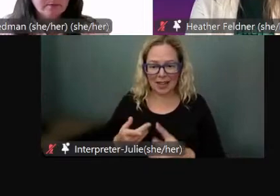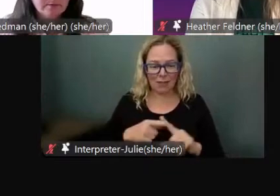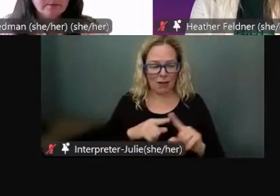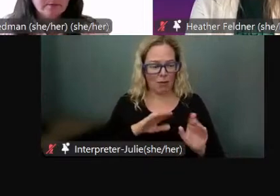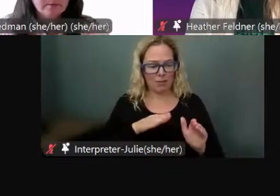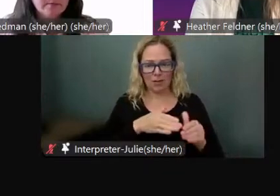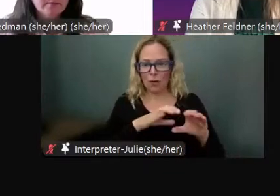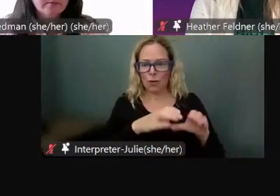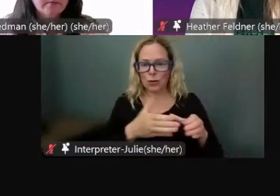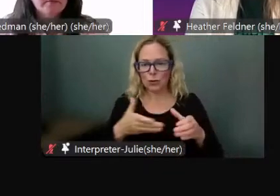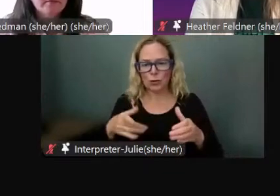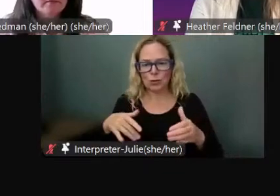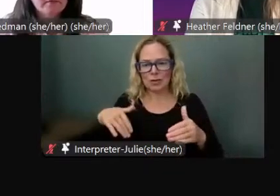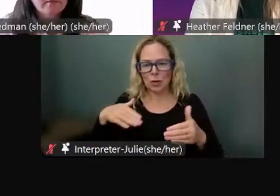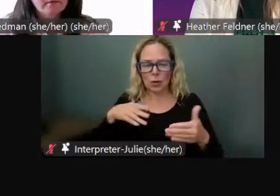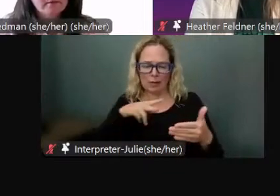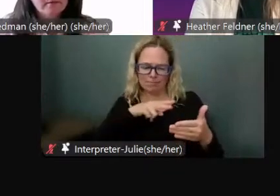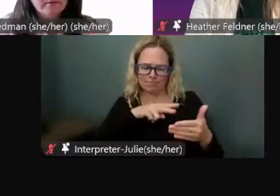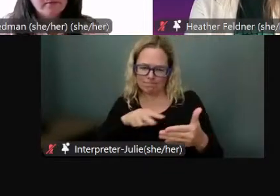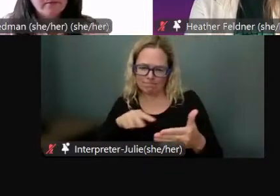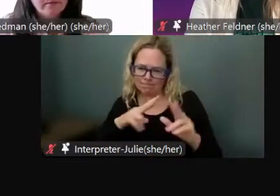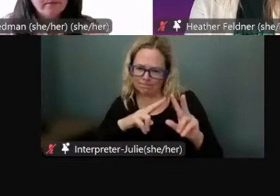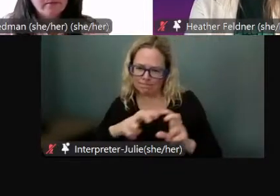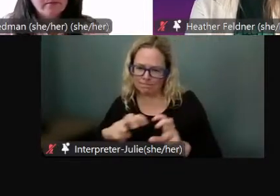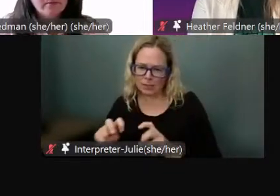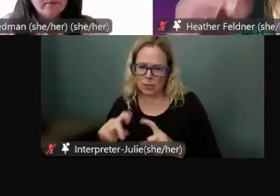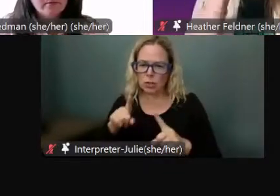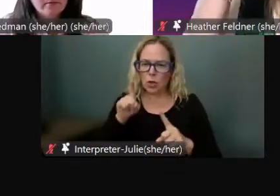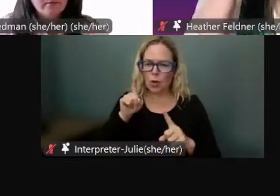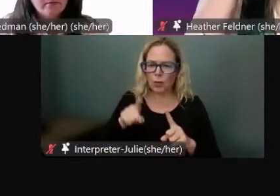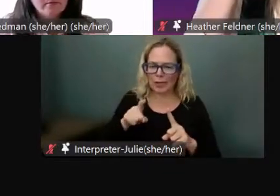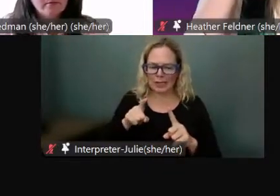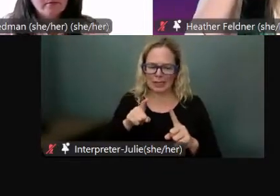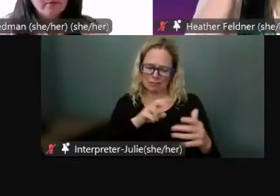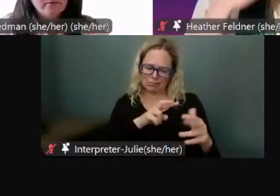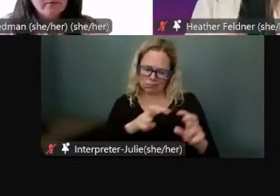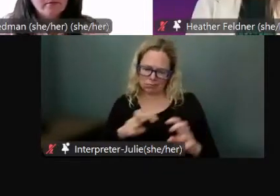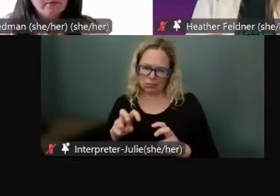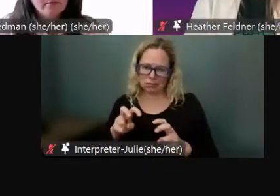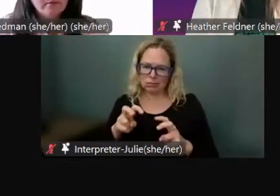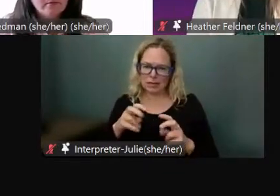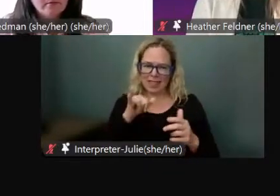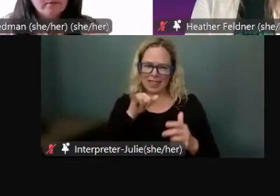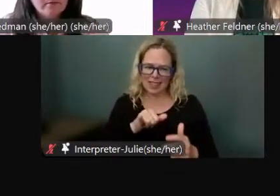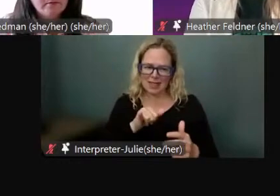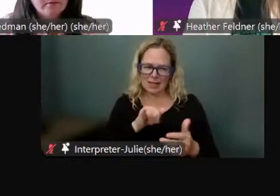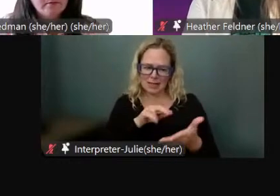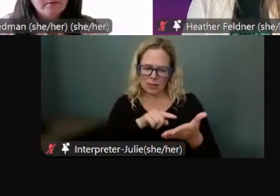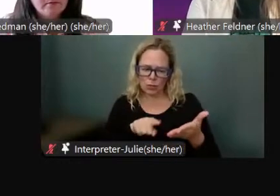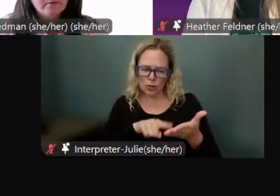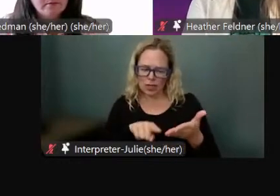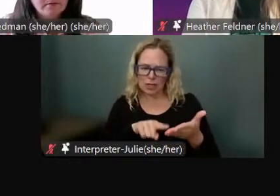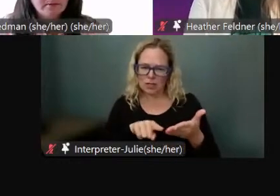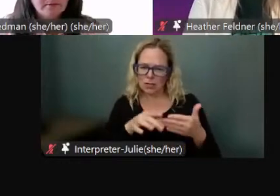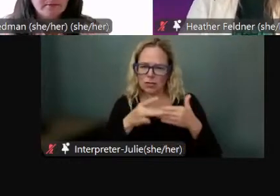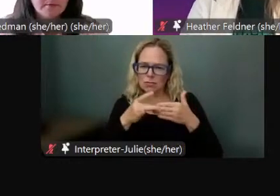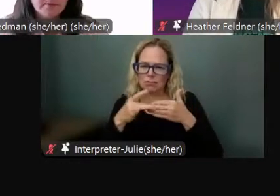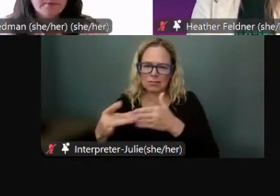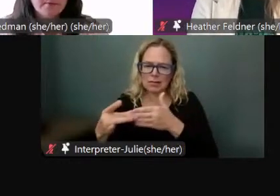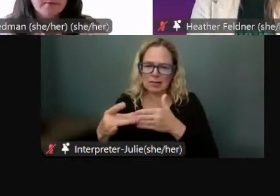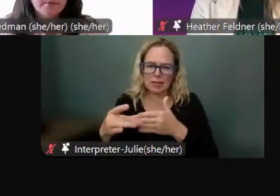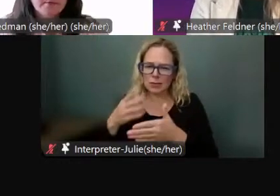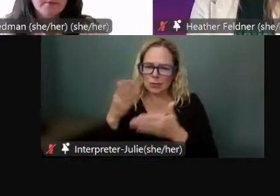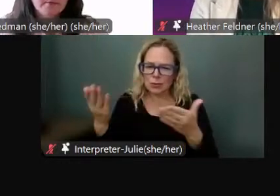finding more clues here on where to take these findings in the next step. And